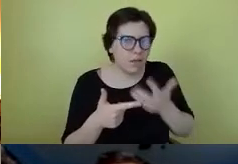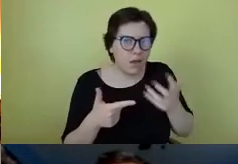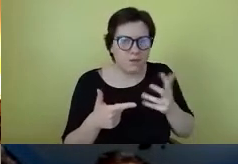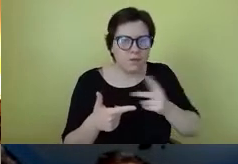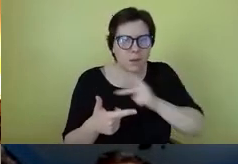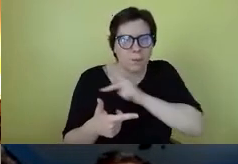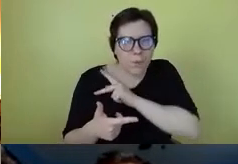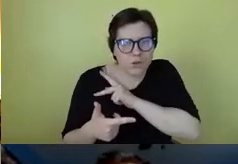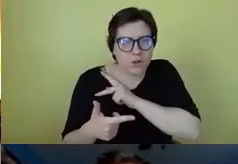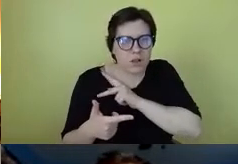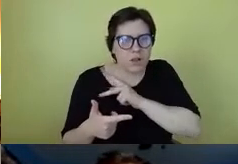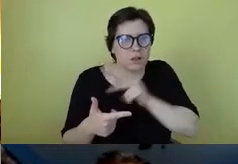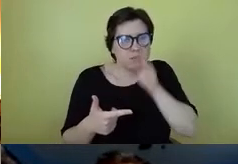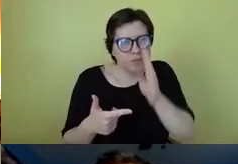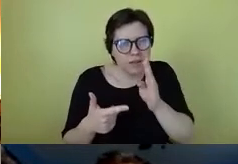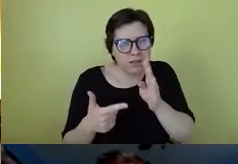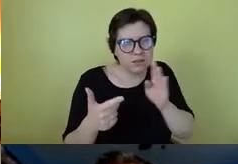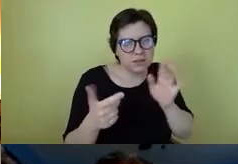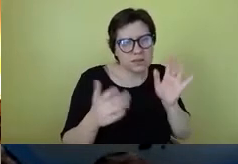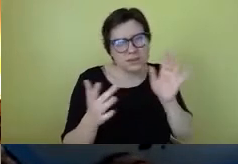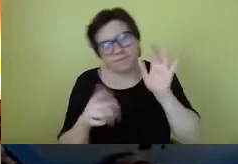personal direct contact.